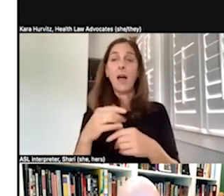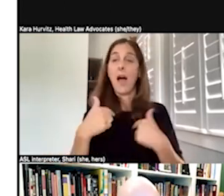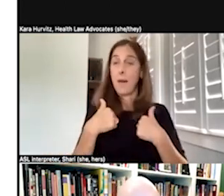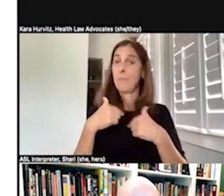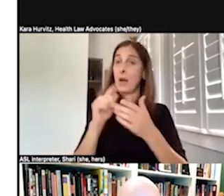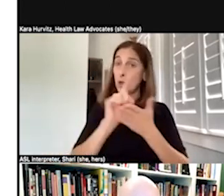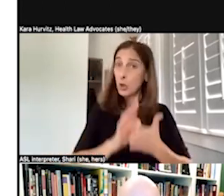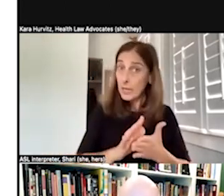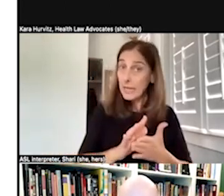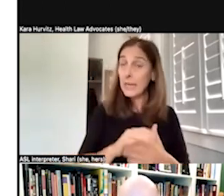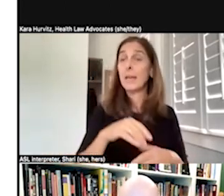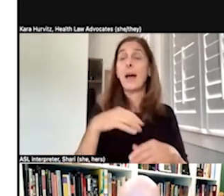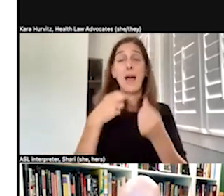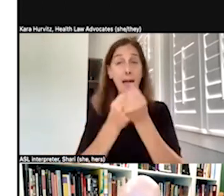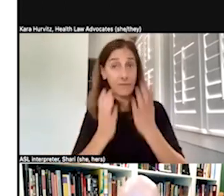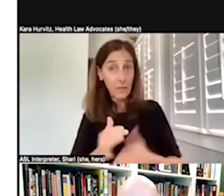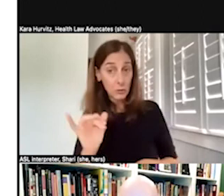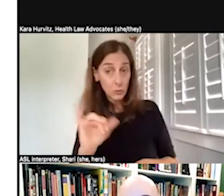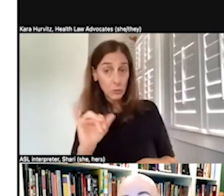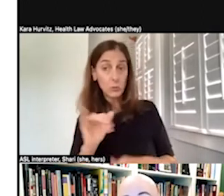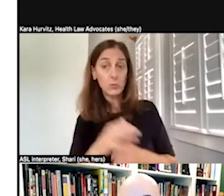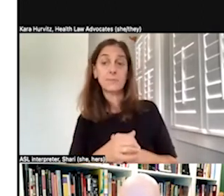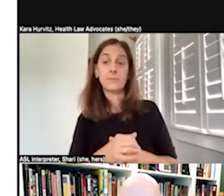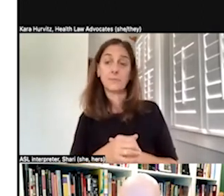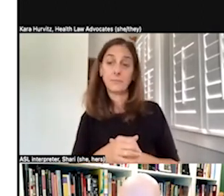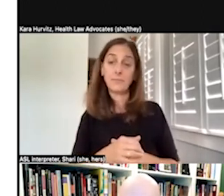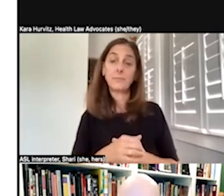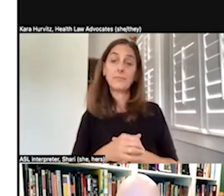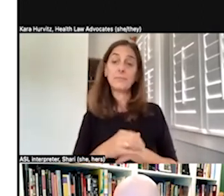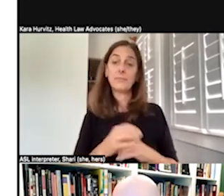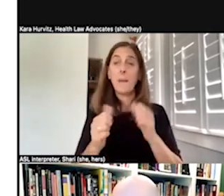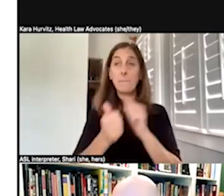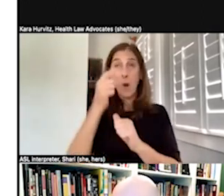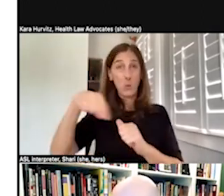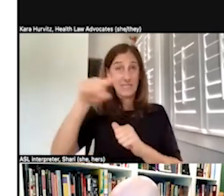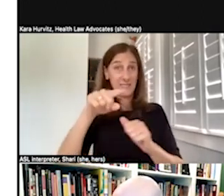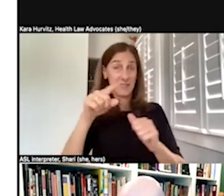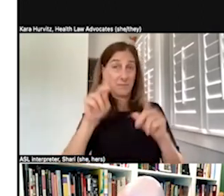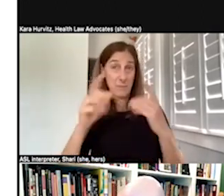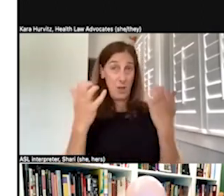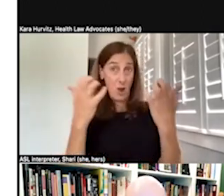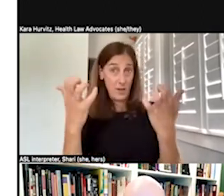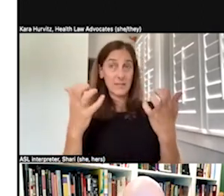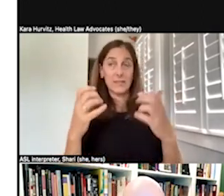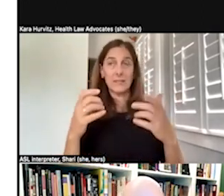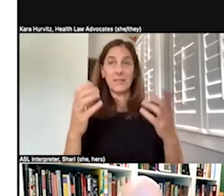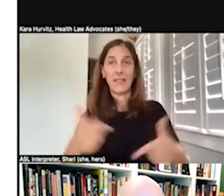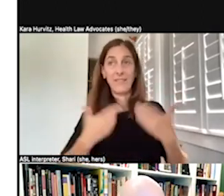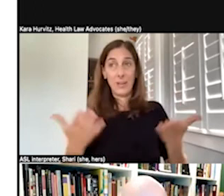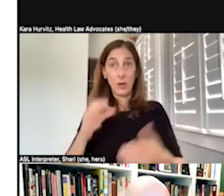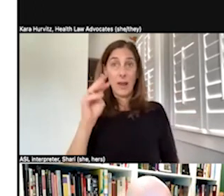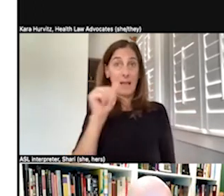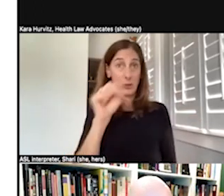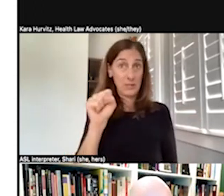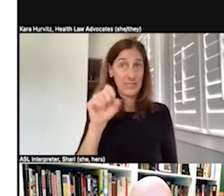advocate as well. For those who are, I know the majority of the audience is in the state of Massachusetts here. For folks who were here back in 2018, I